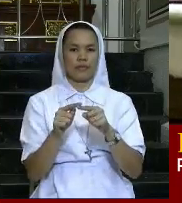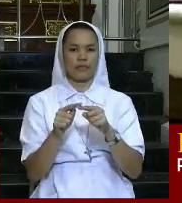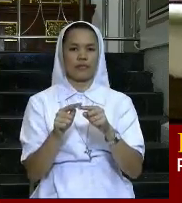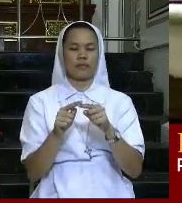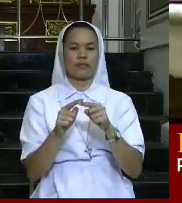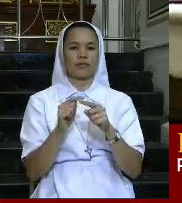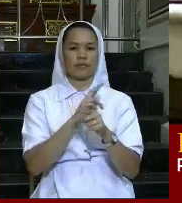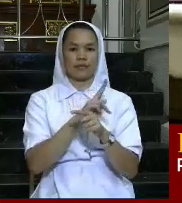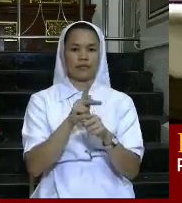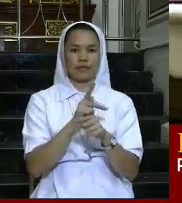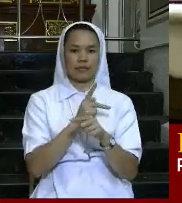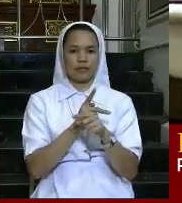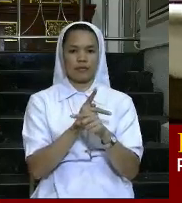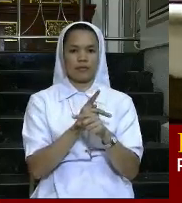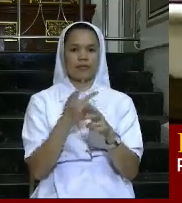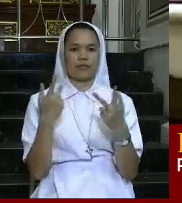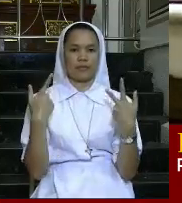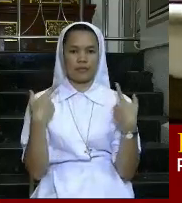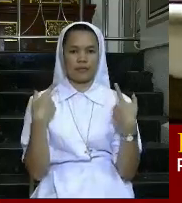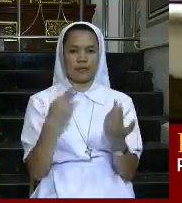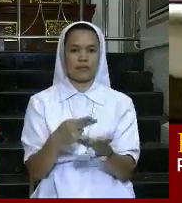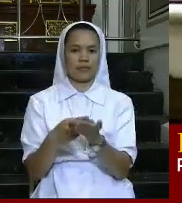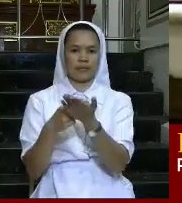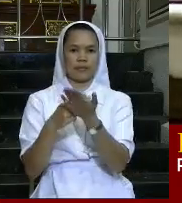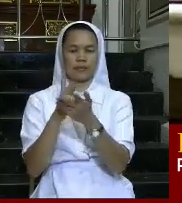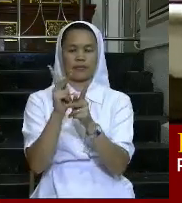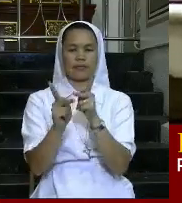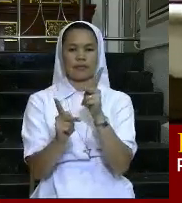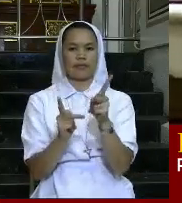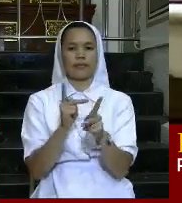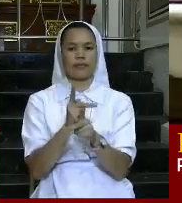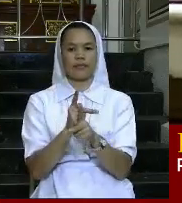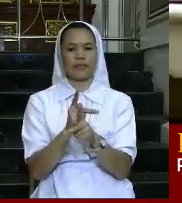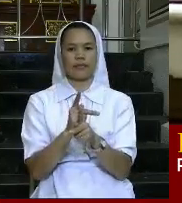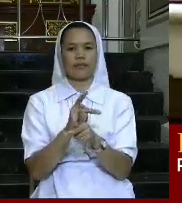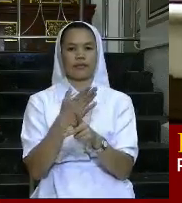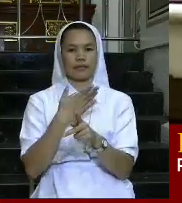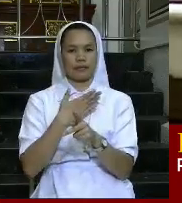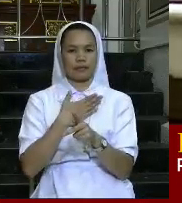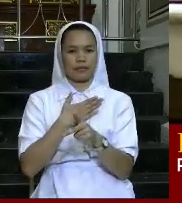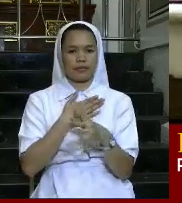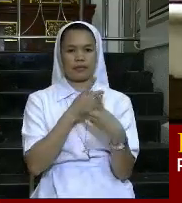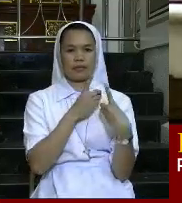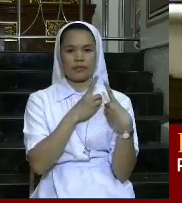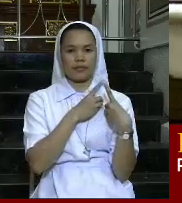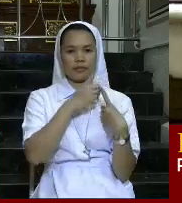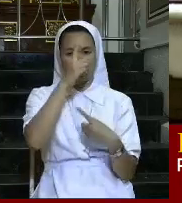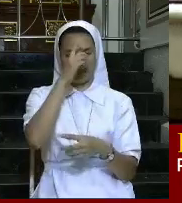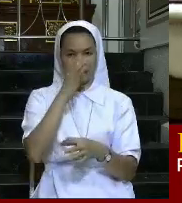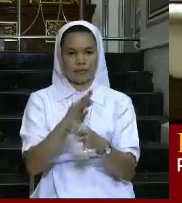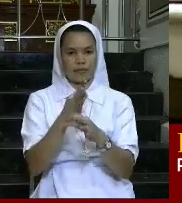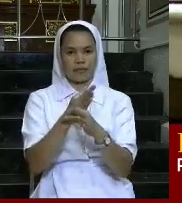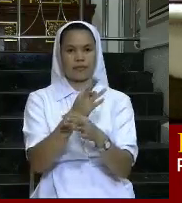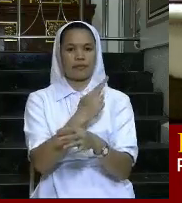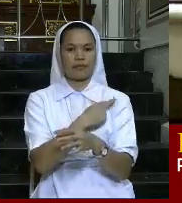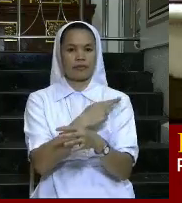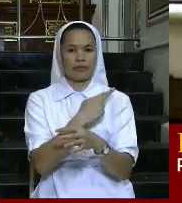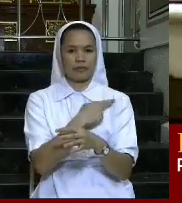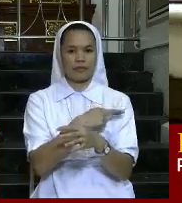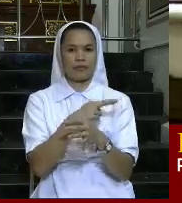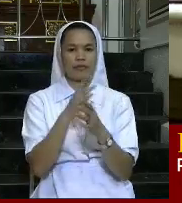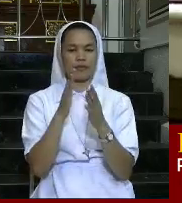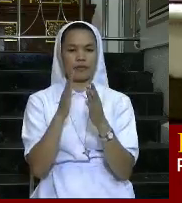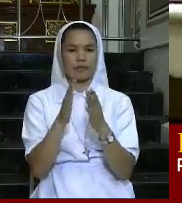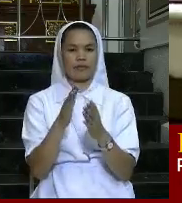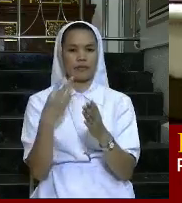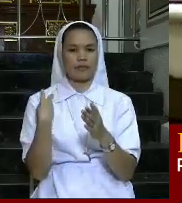private initiatives to help our people. My dear faithful and religious, be assured of